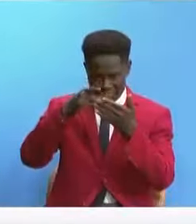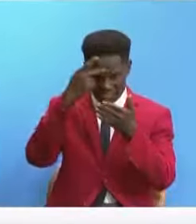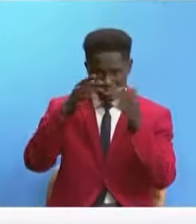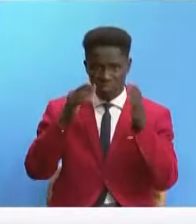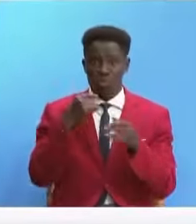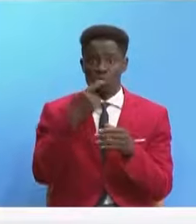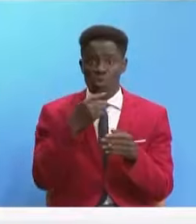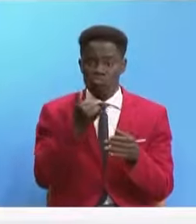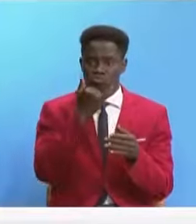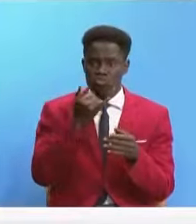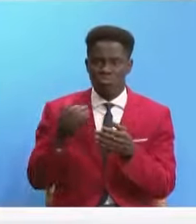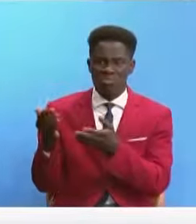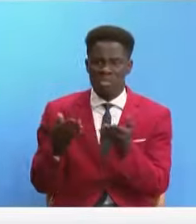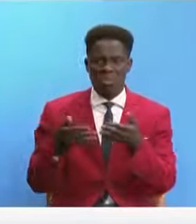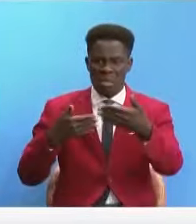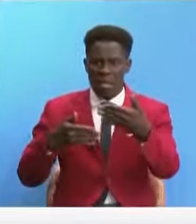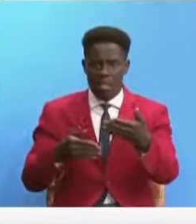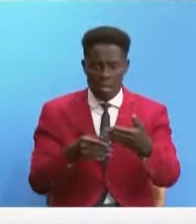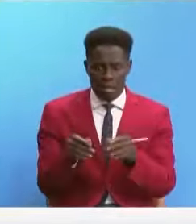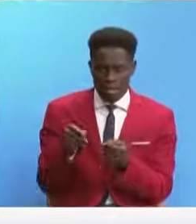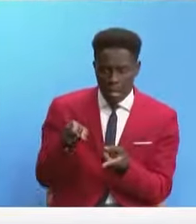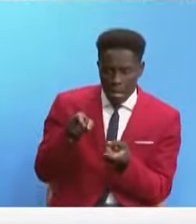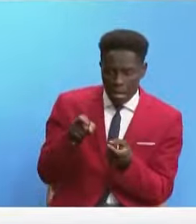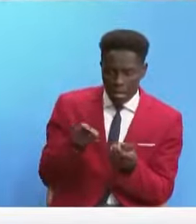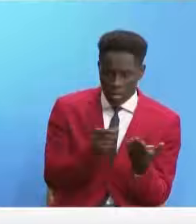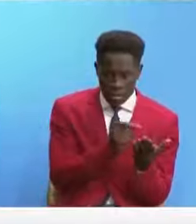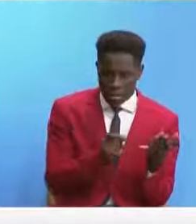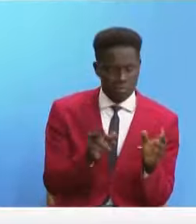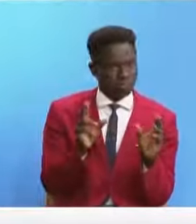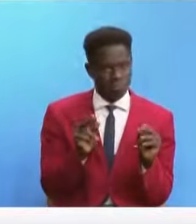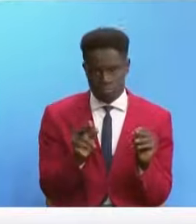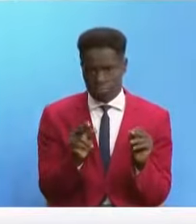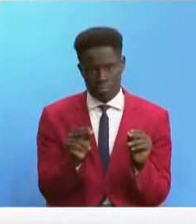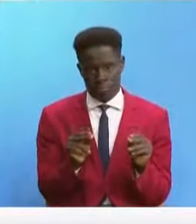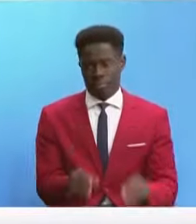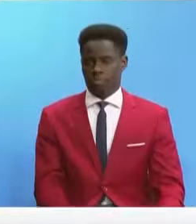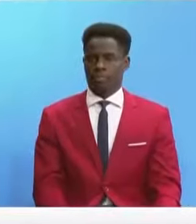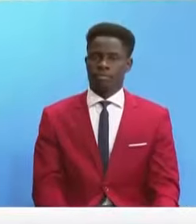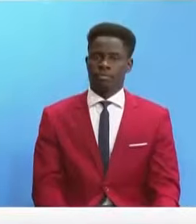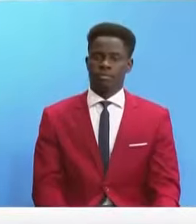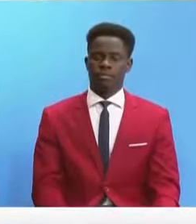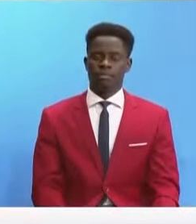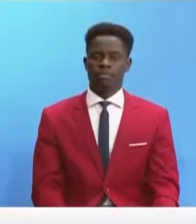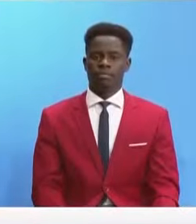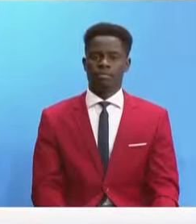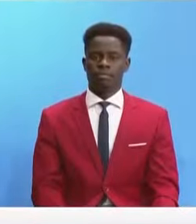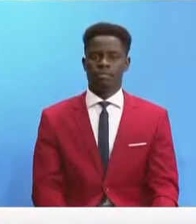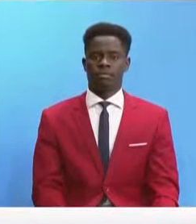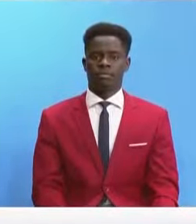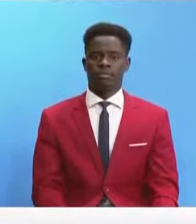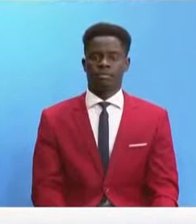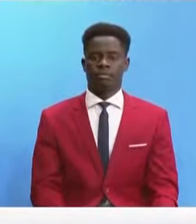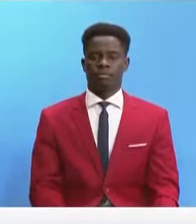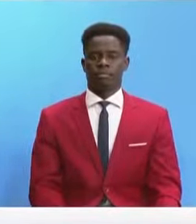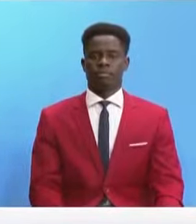malpractice during this exam. Meanwhile, the candidates are advised to ensure that their identity cards, such as the